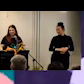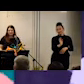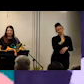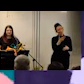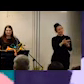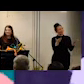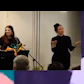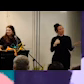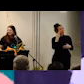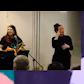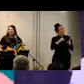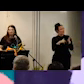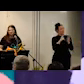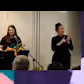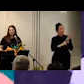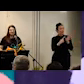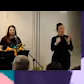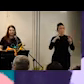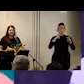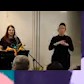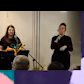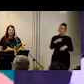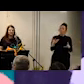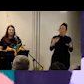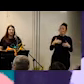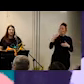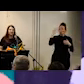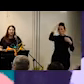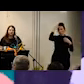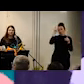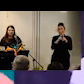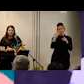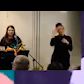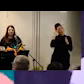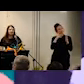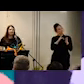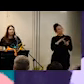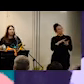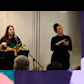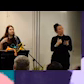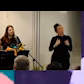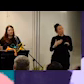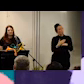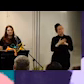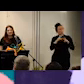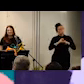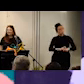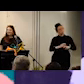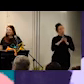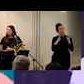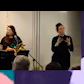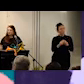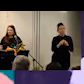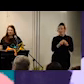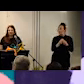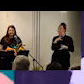Hello, everyone. My name is Stella. I'm a researcher at the Brain and Mind Center, and my work centers on how we can use